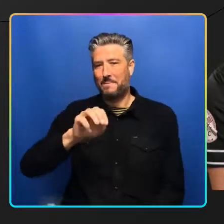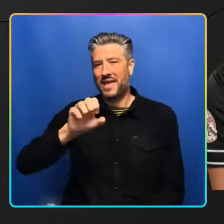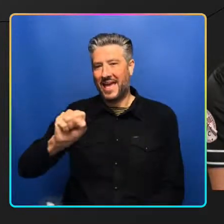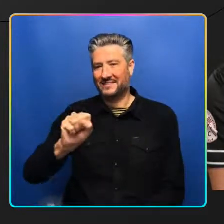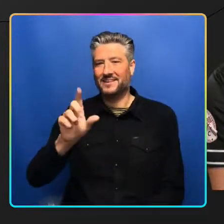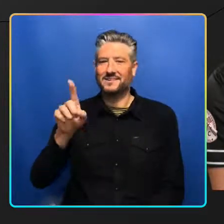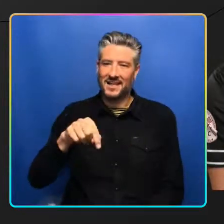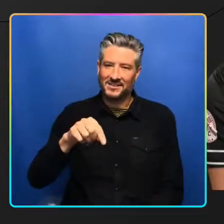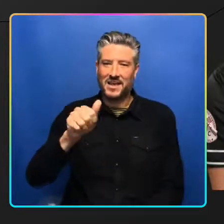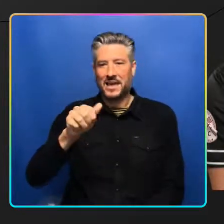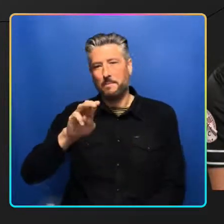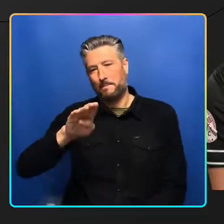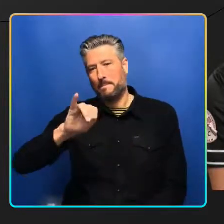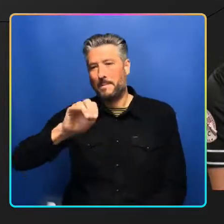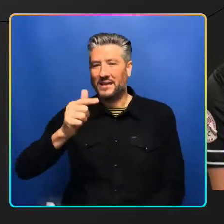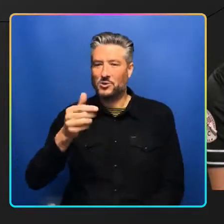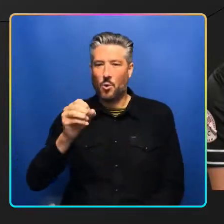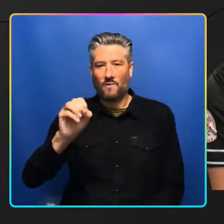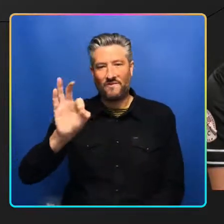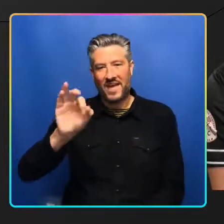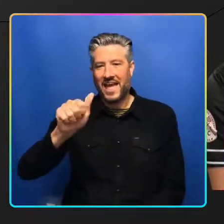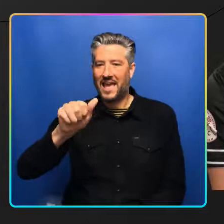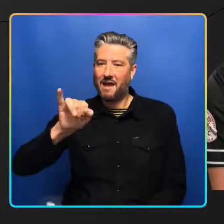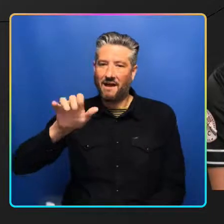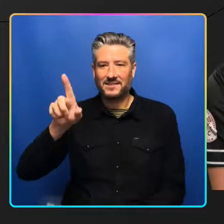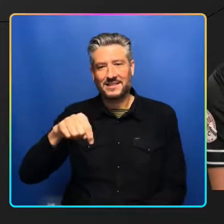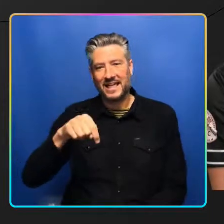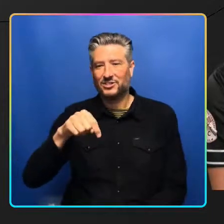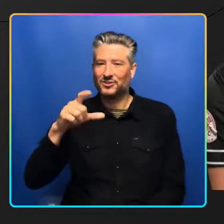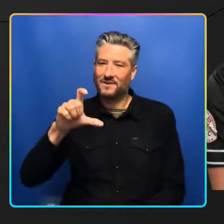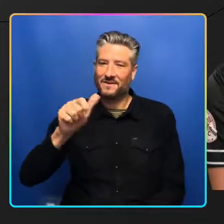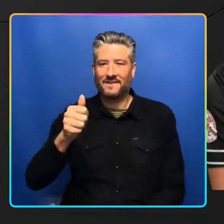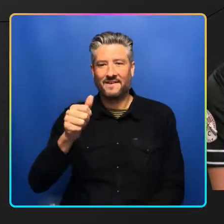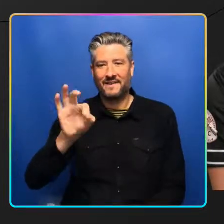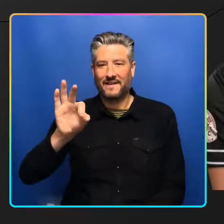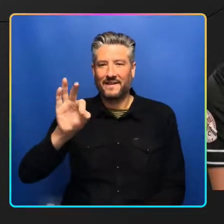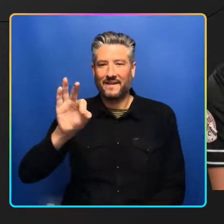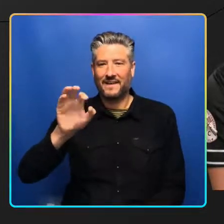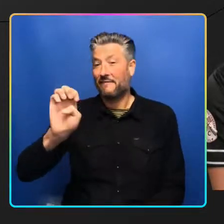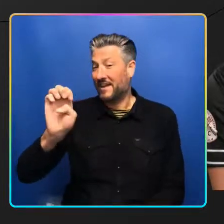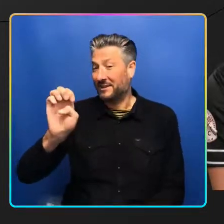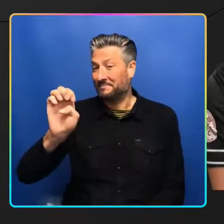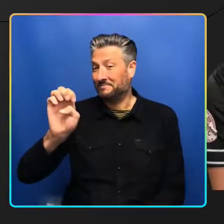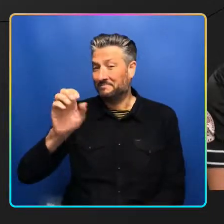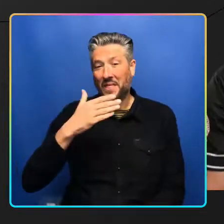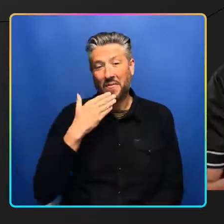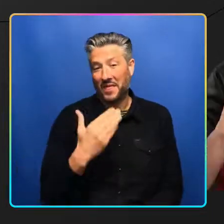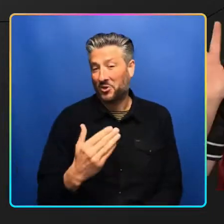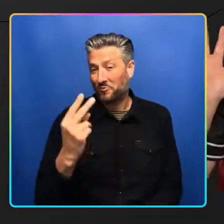aka.ms/abitofai-cafe. And with that, thanks so much for watching. This has been the A Bit of AI show with Henk and Amy.